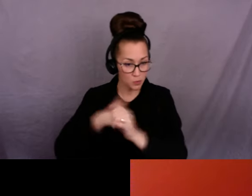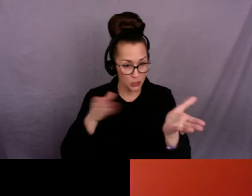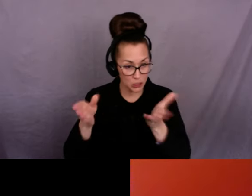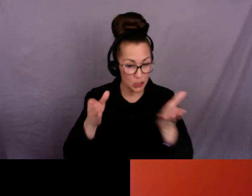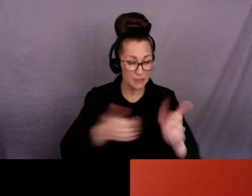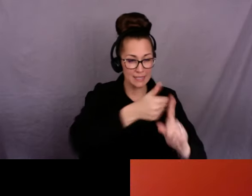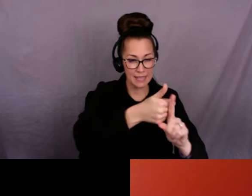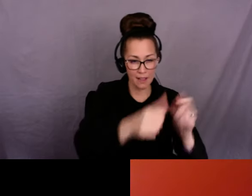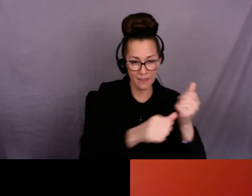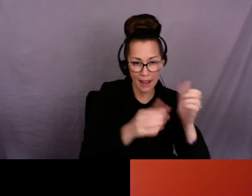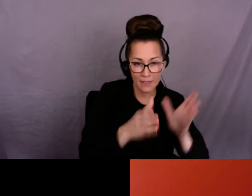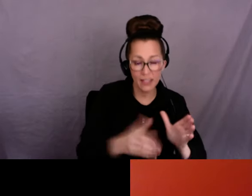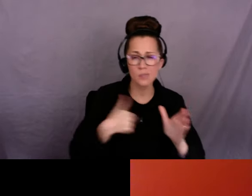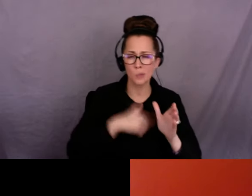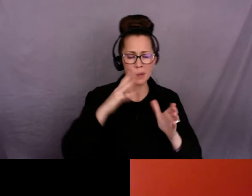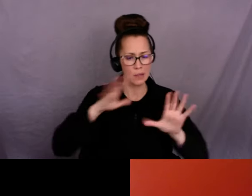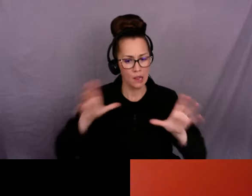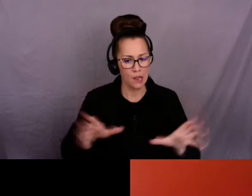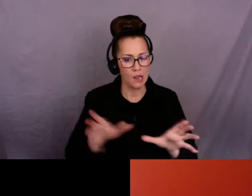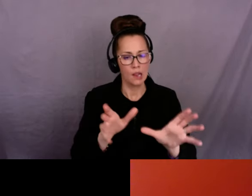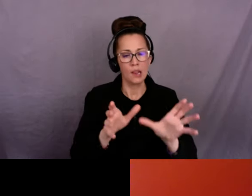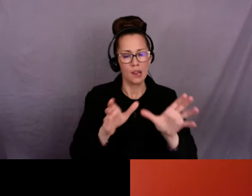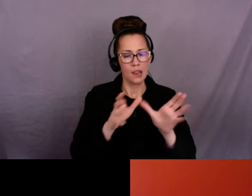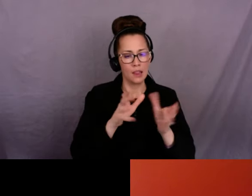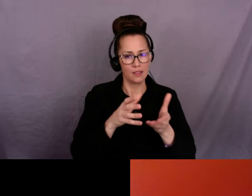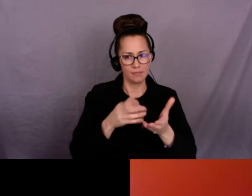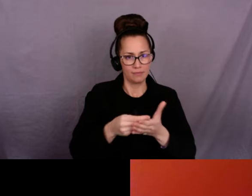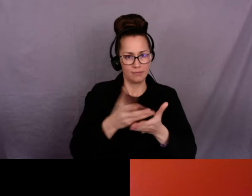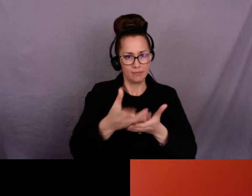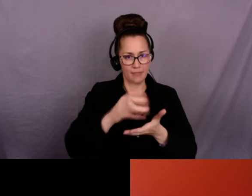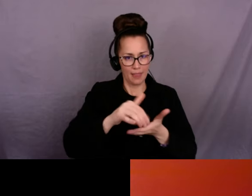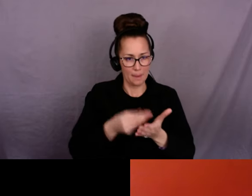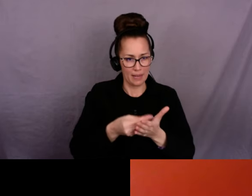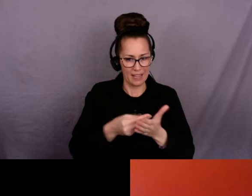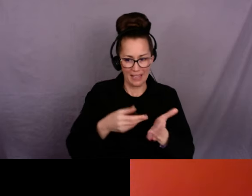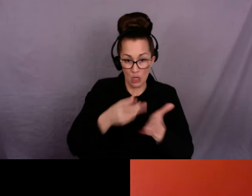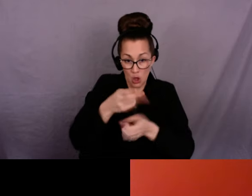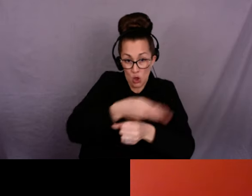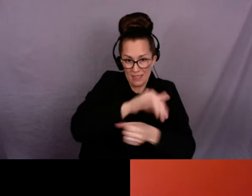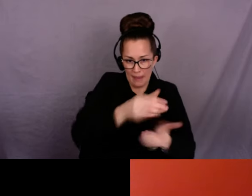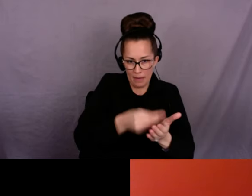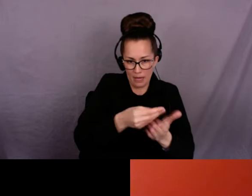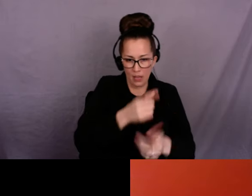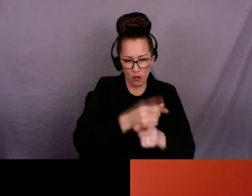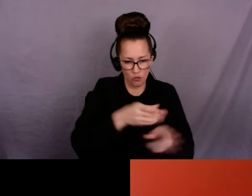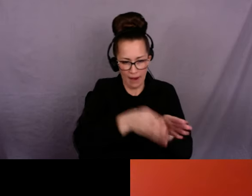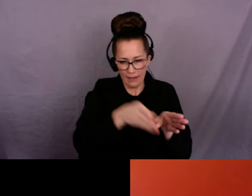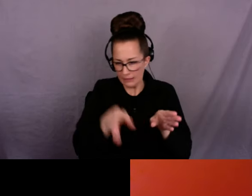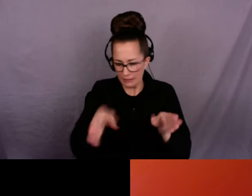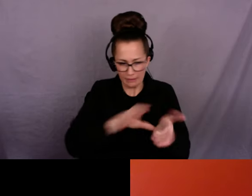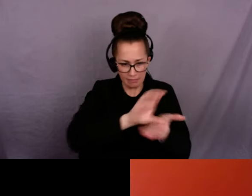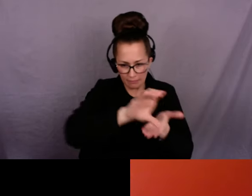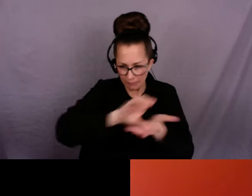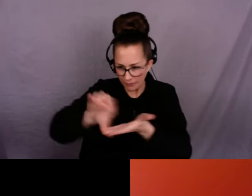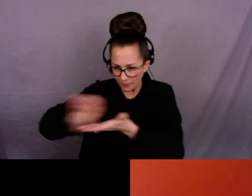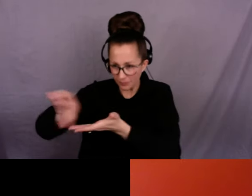self-advocates, we'll work on making sure that that money gets spent in the ways in which, you know, we all have prioritized. I